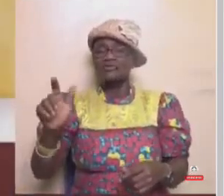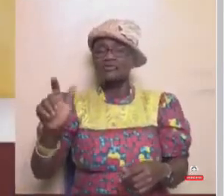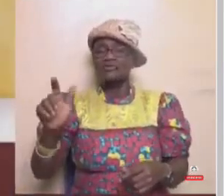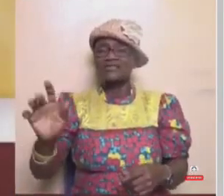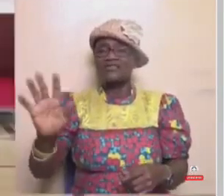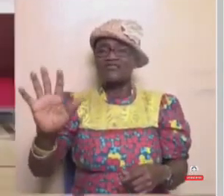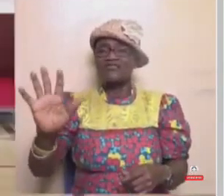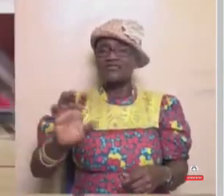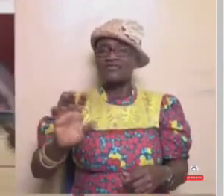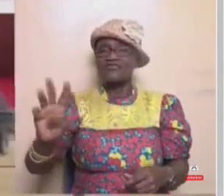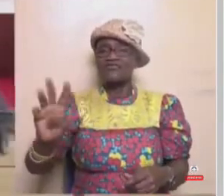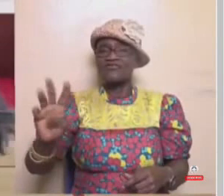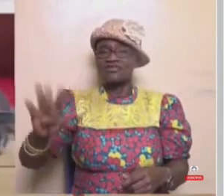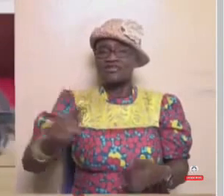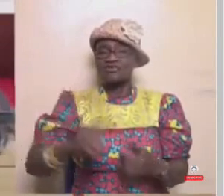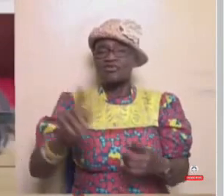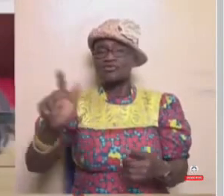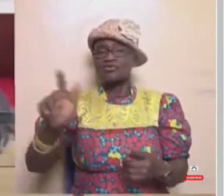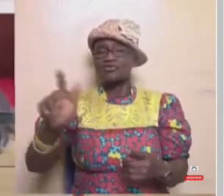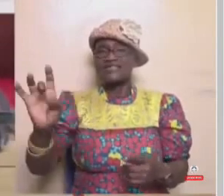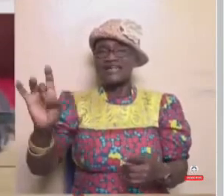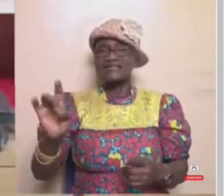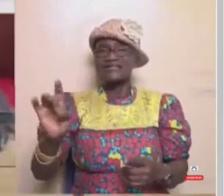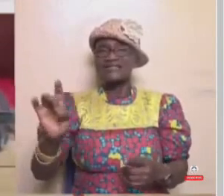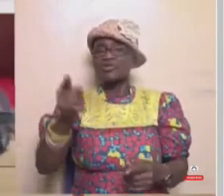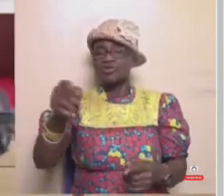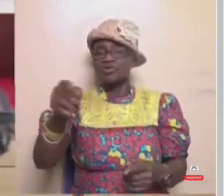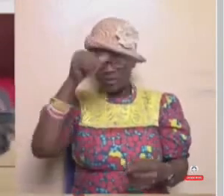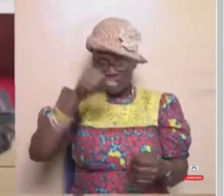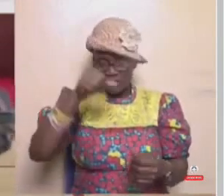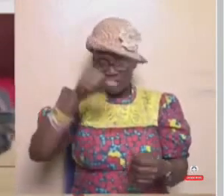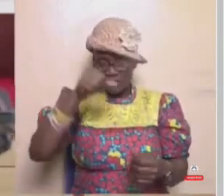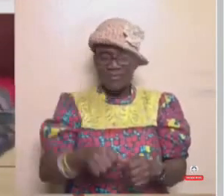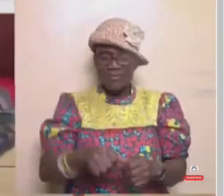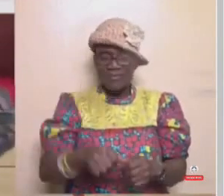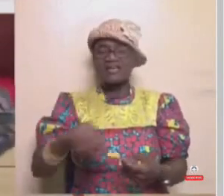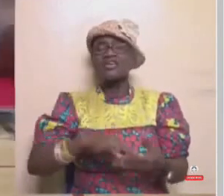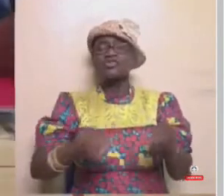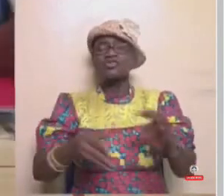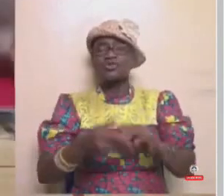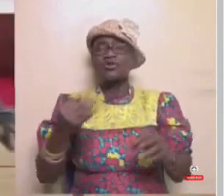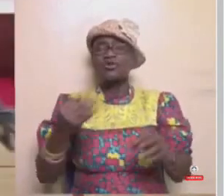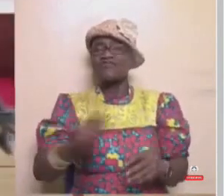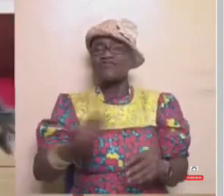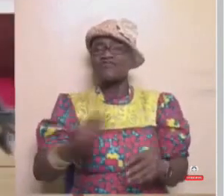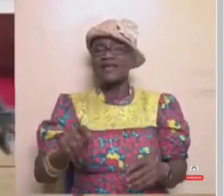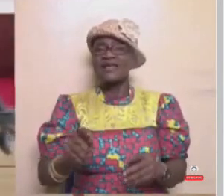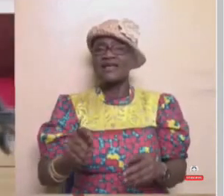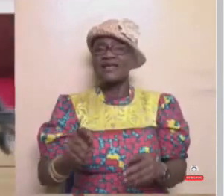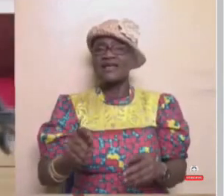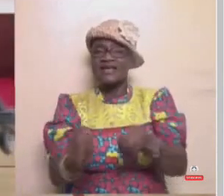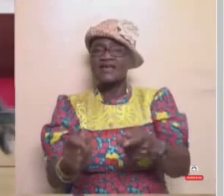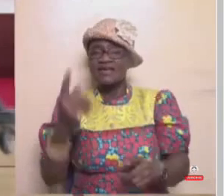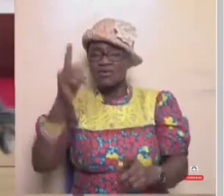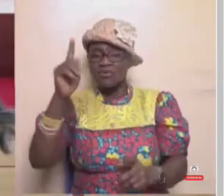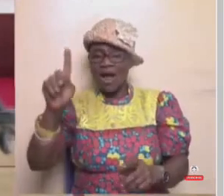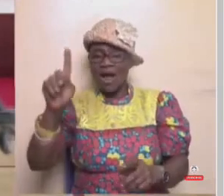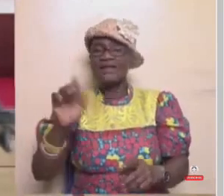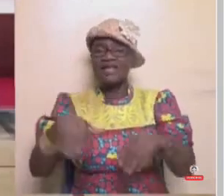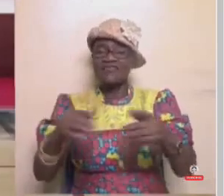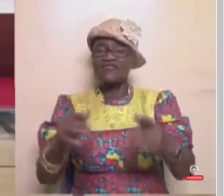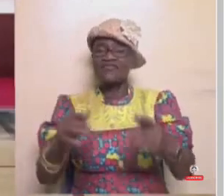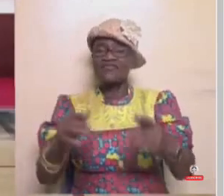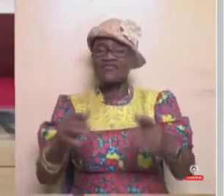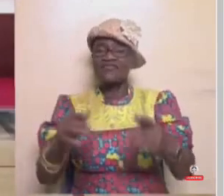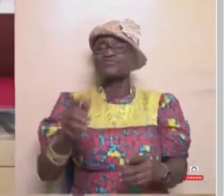28, you remember the story of the talent, the one that was given only one talent. He refused to do something about it. He